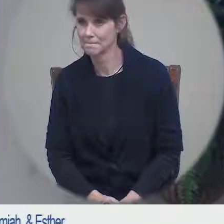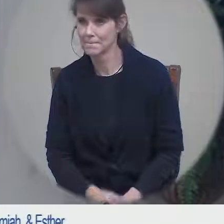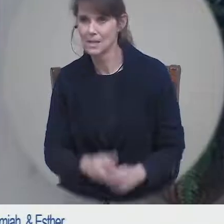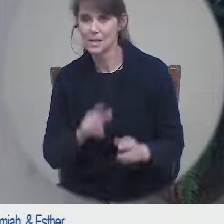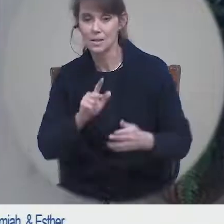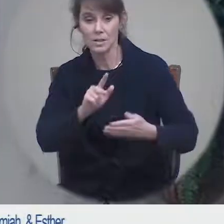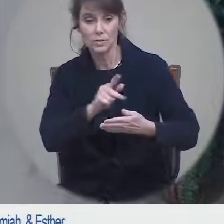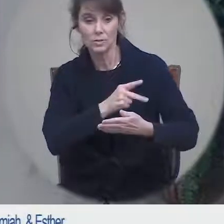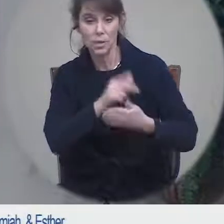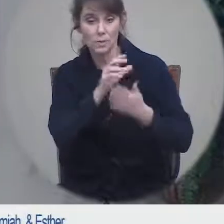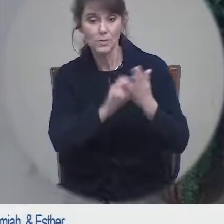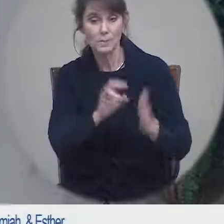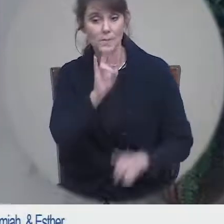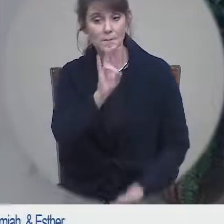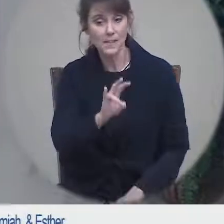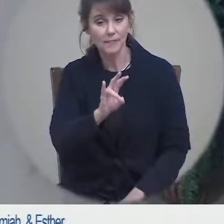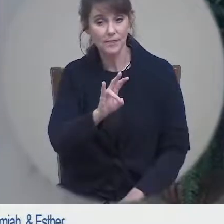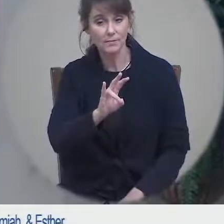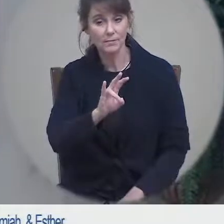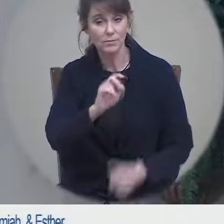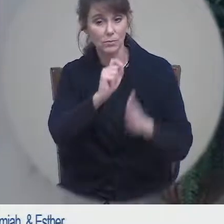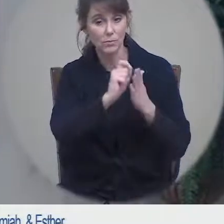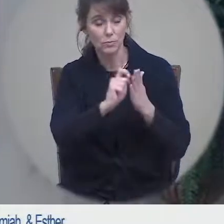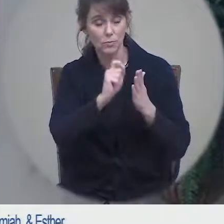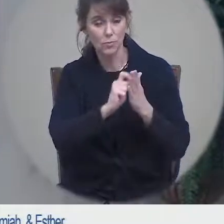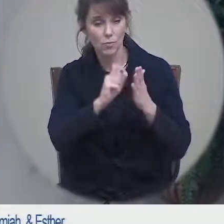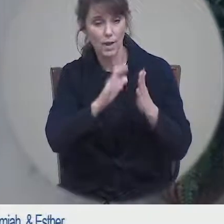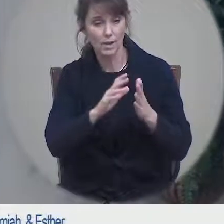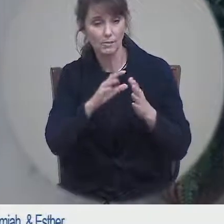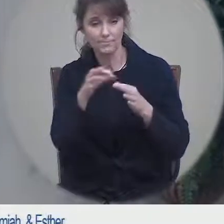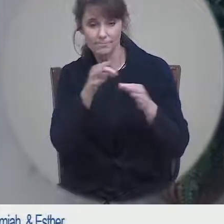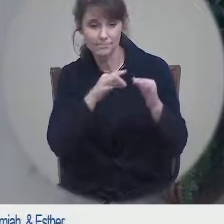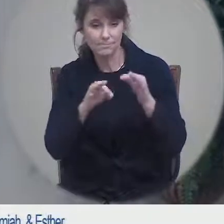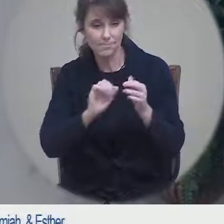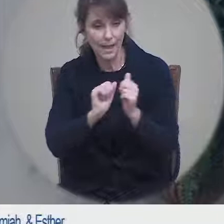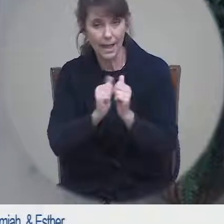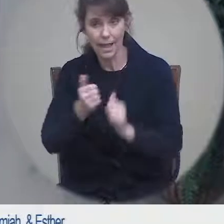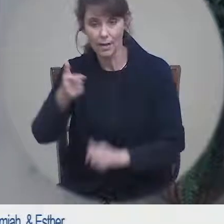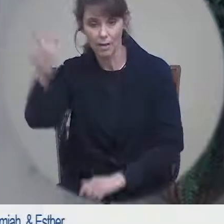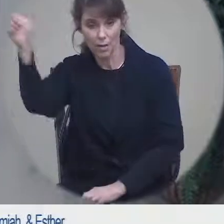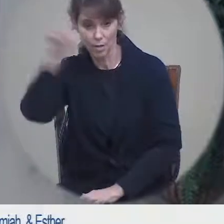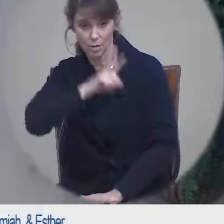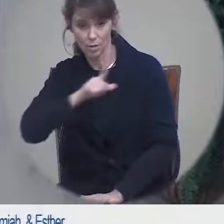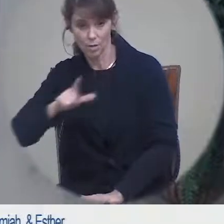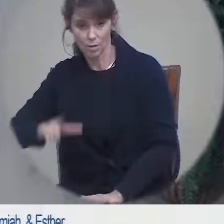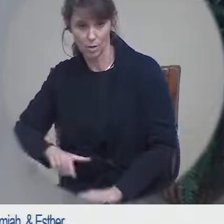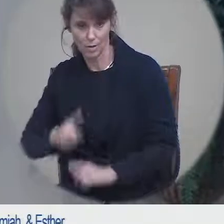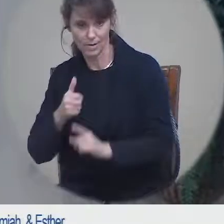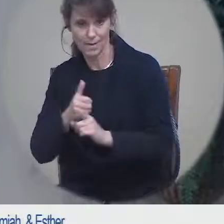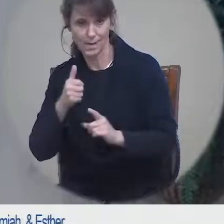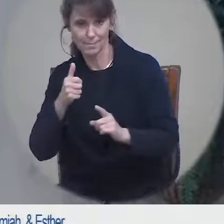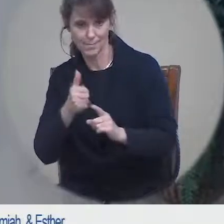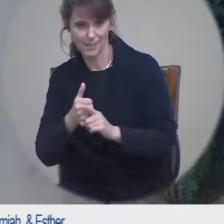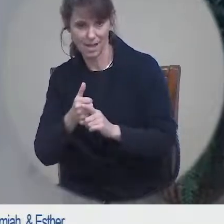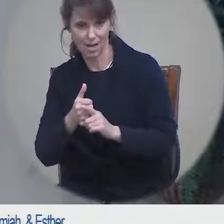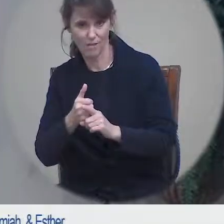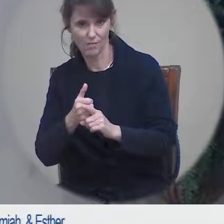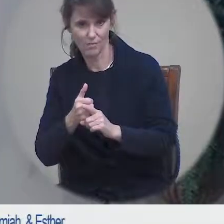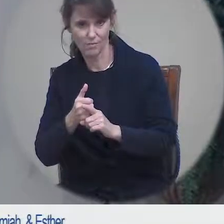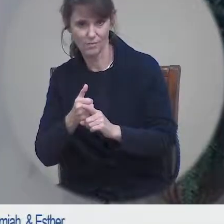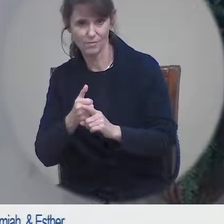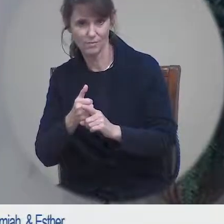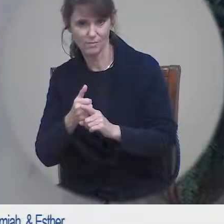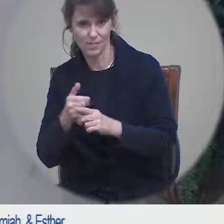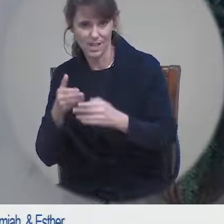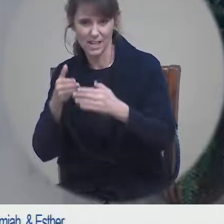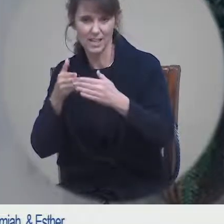Psalm 7, the psalmist talks about this very thing, how the Lord turns the tables on those who would oppose his